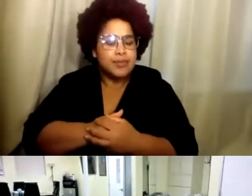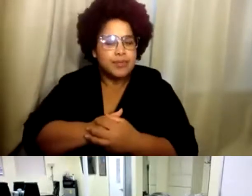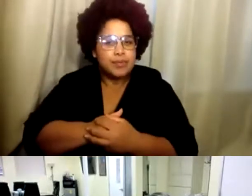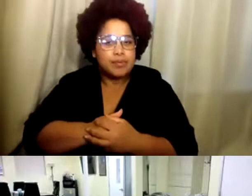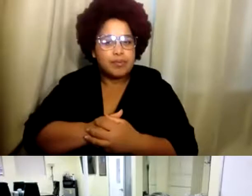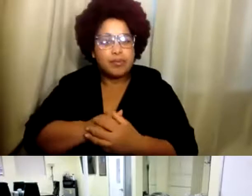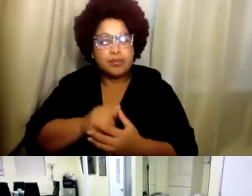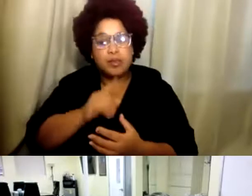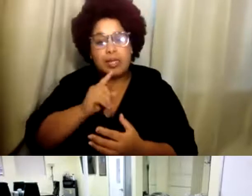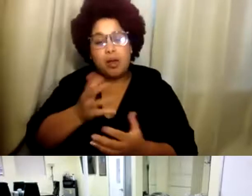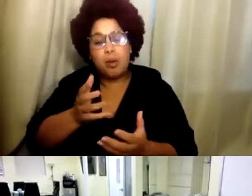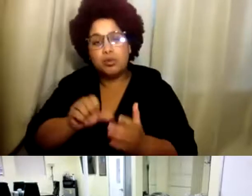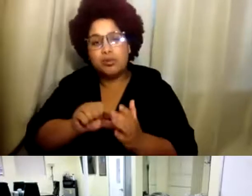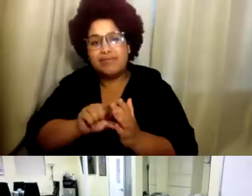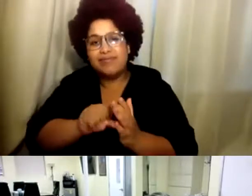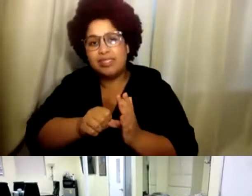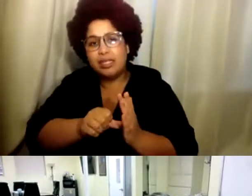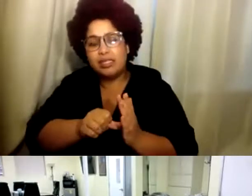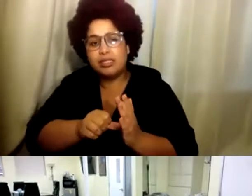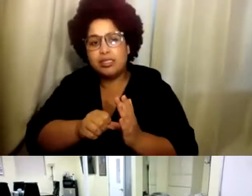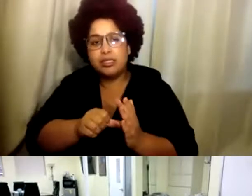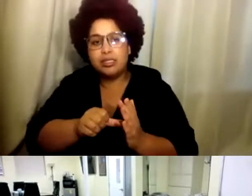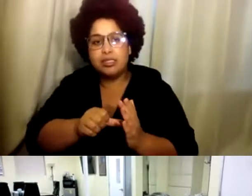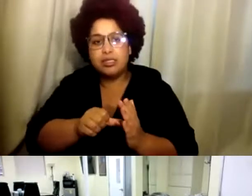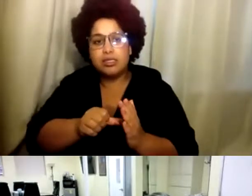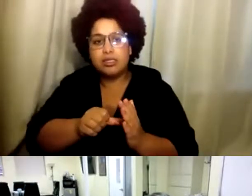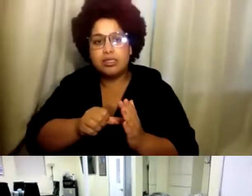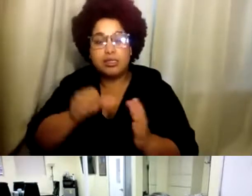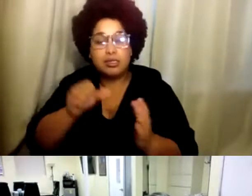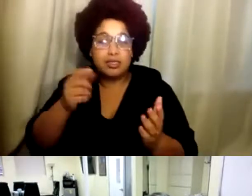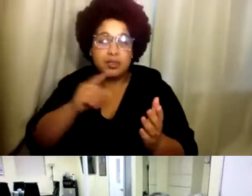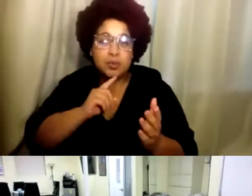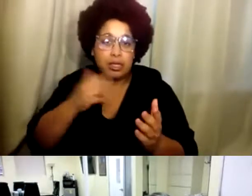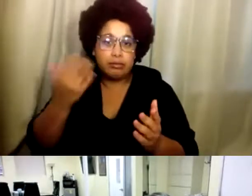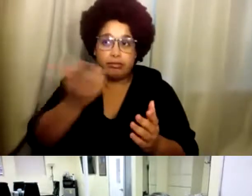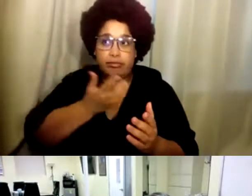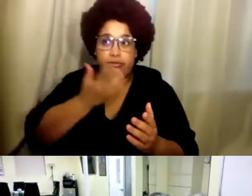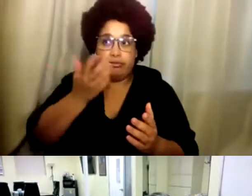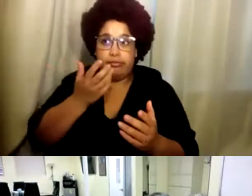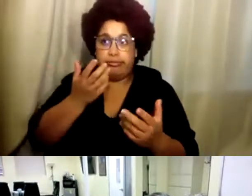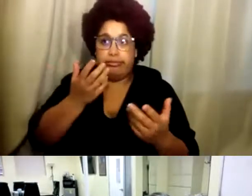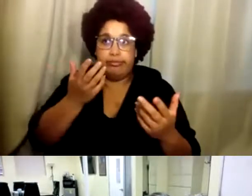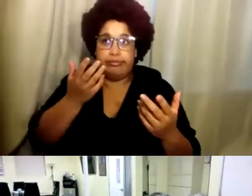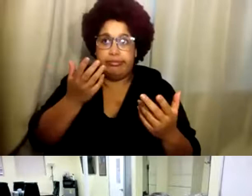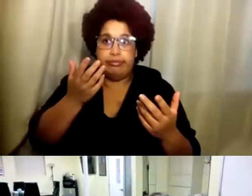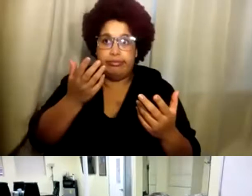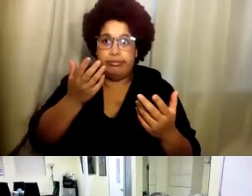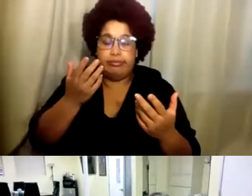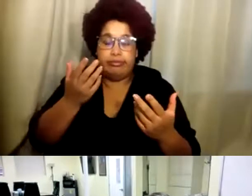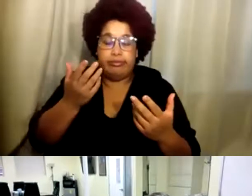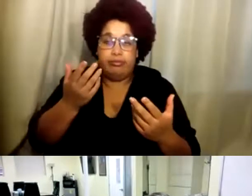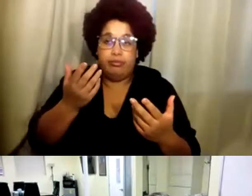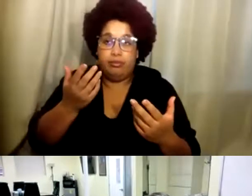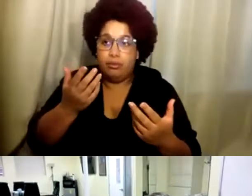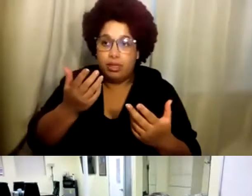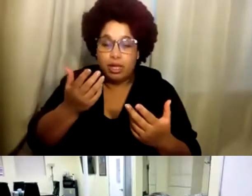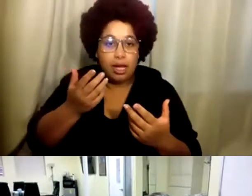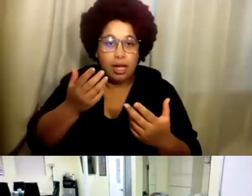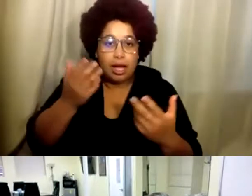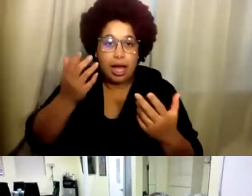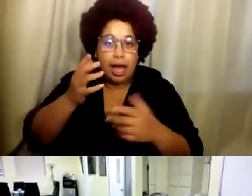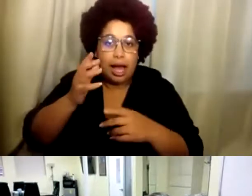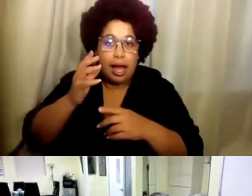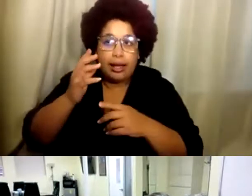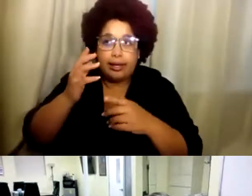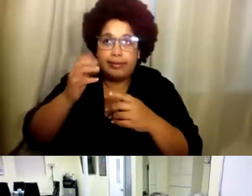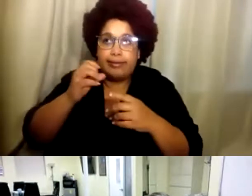want to emphasize that we are in extraordinary times. These vaccines are extraordinary themselves.